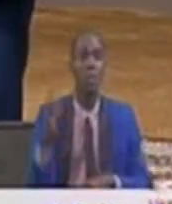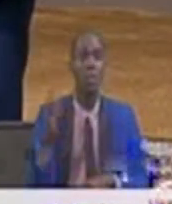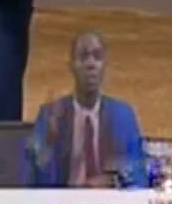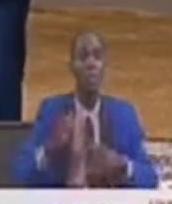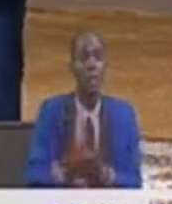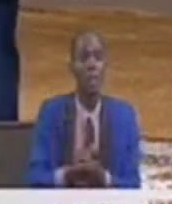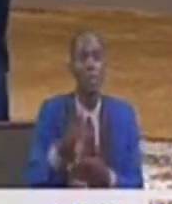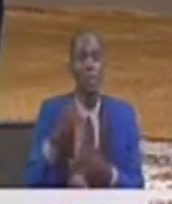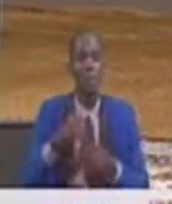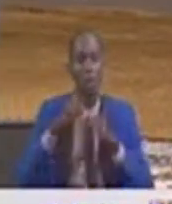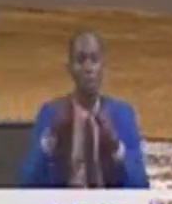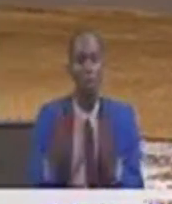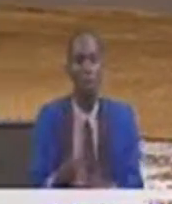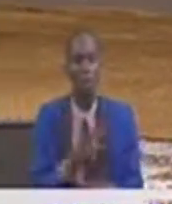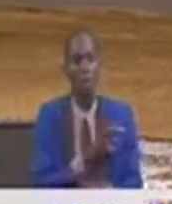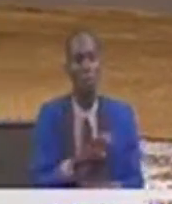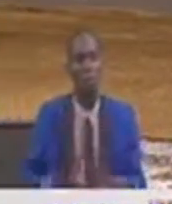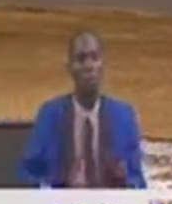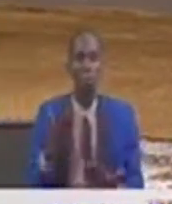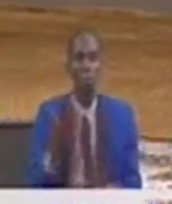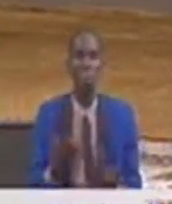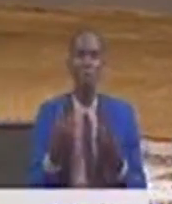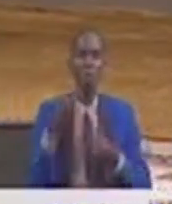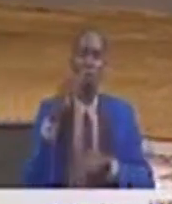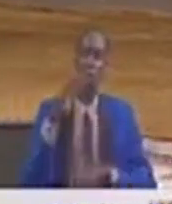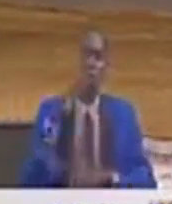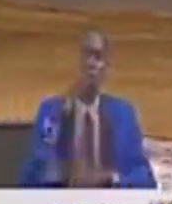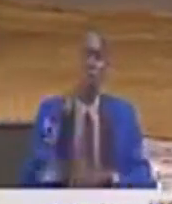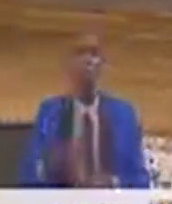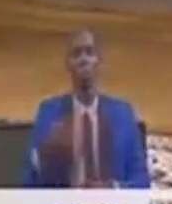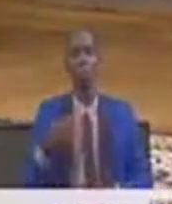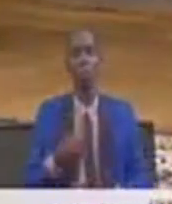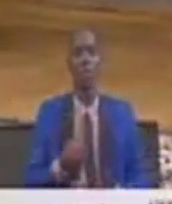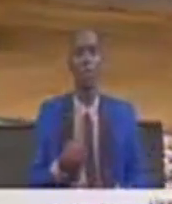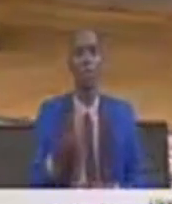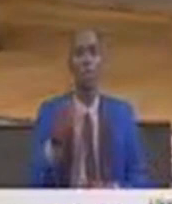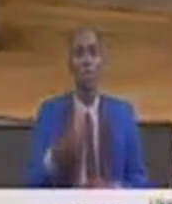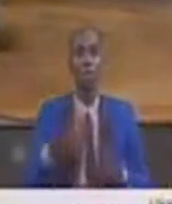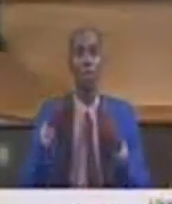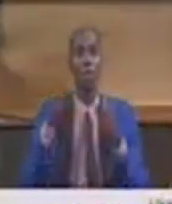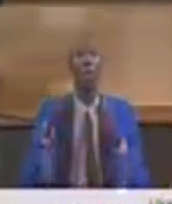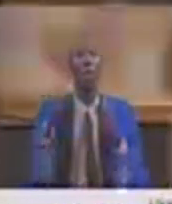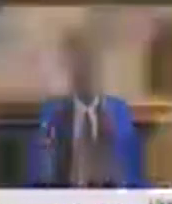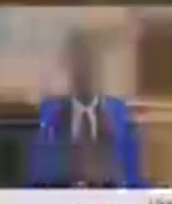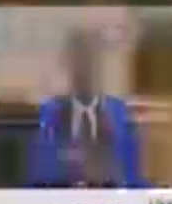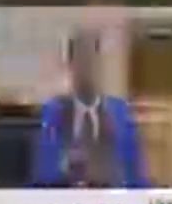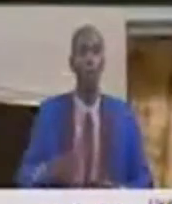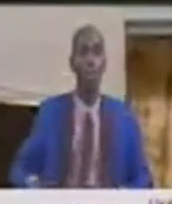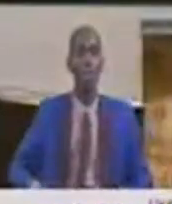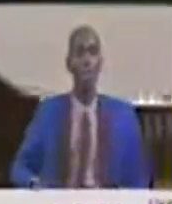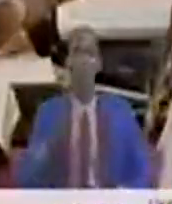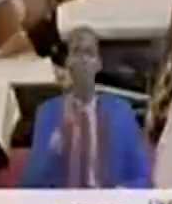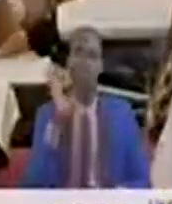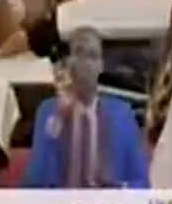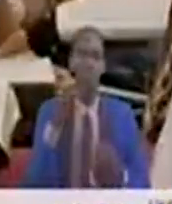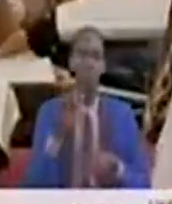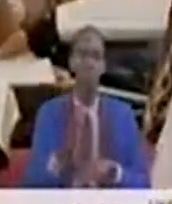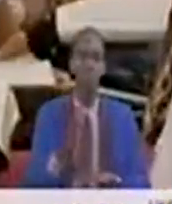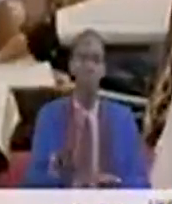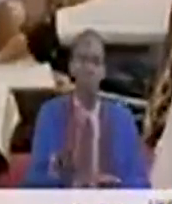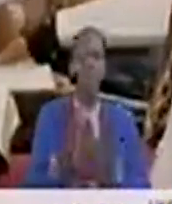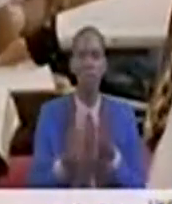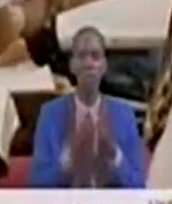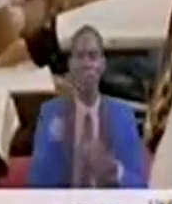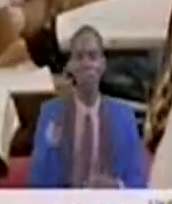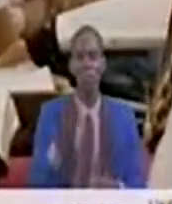of Christ may rest upon me. The power of Christ will rest upon you. The